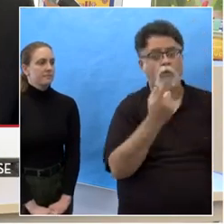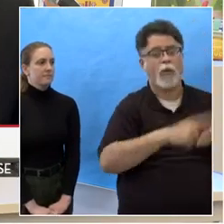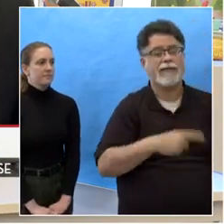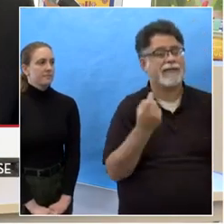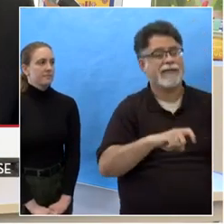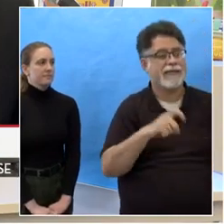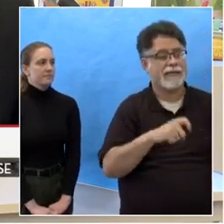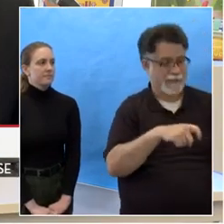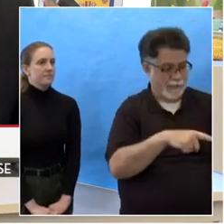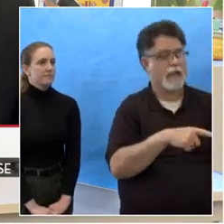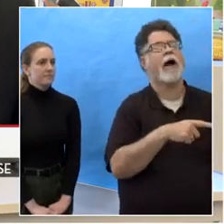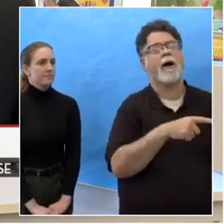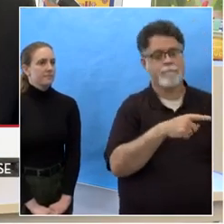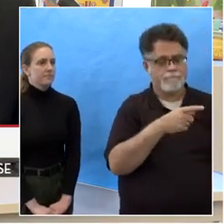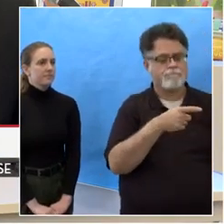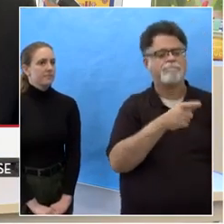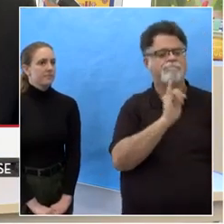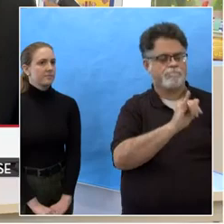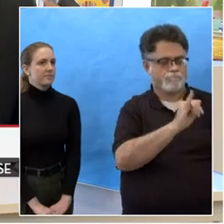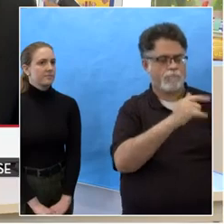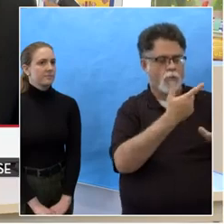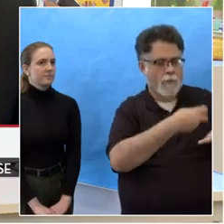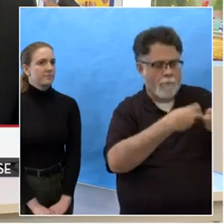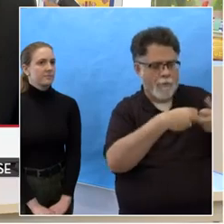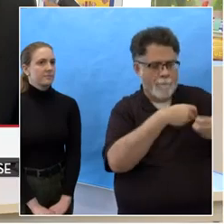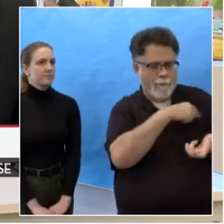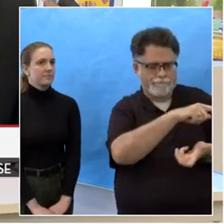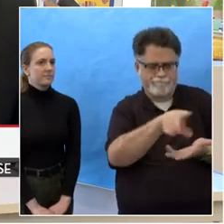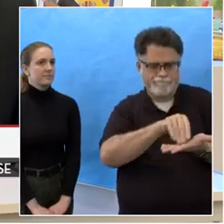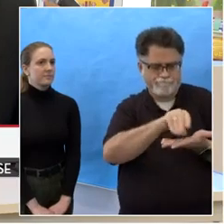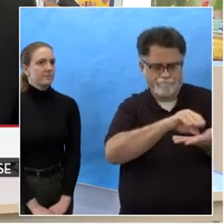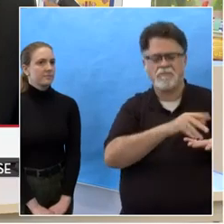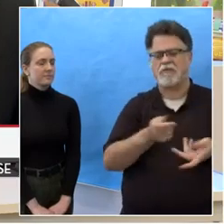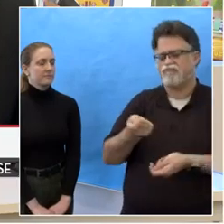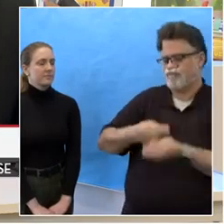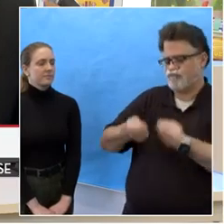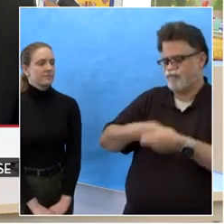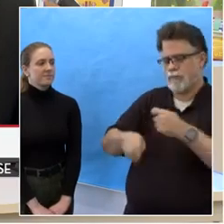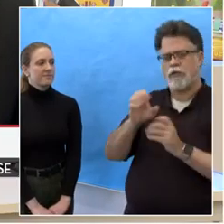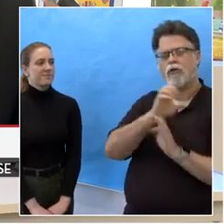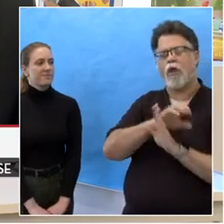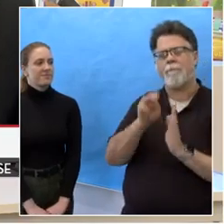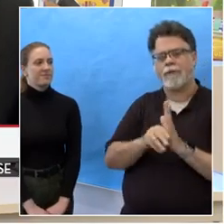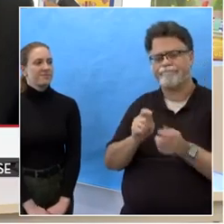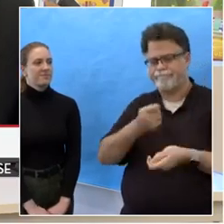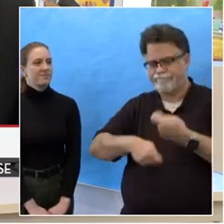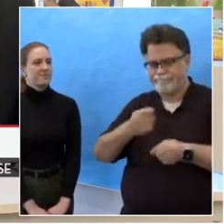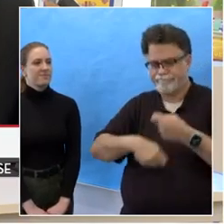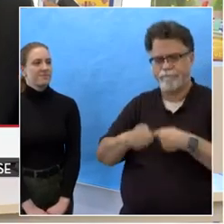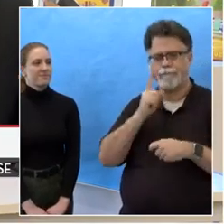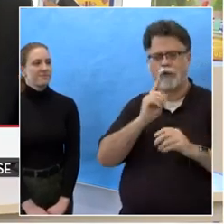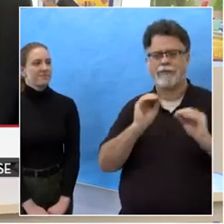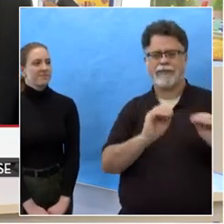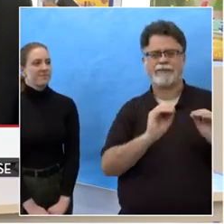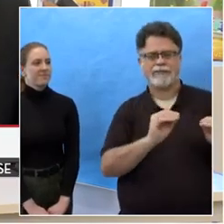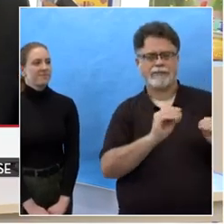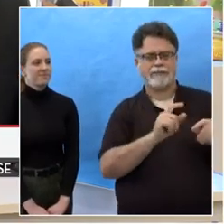So I'm excited about that, and I'm excited for us to be feeling big outcomes at our 5-year reunion.